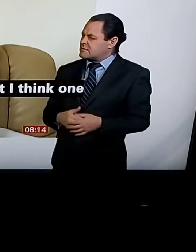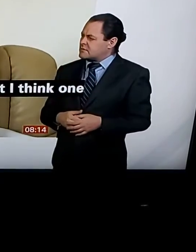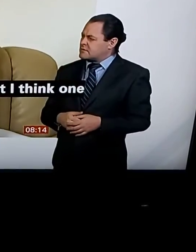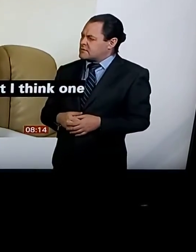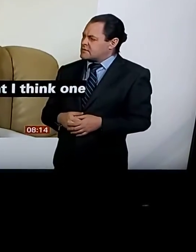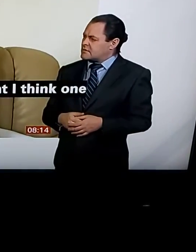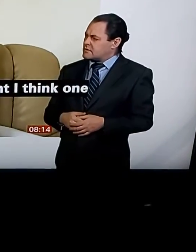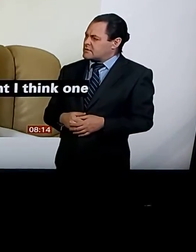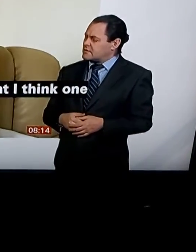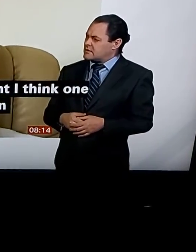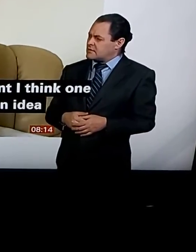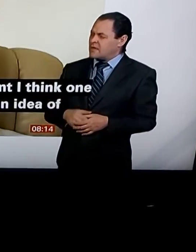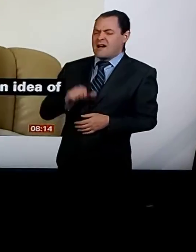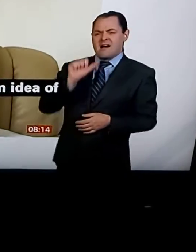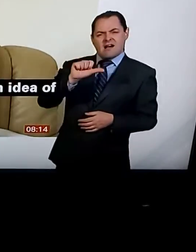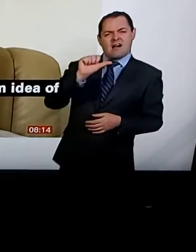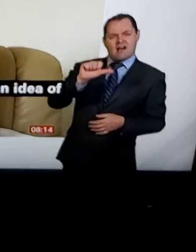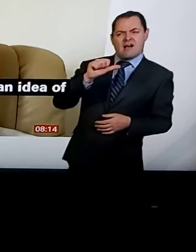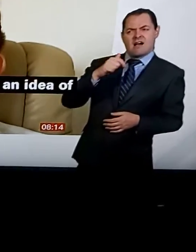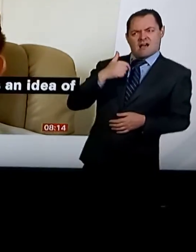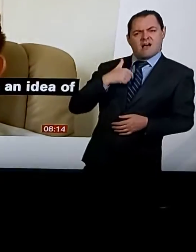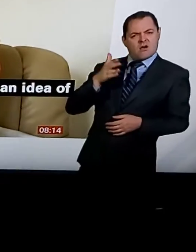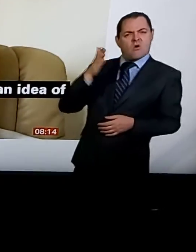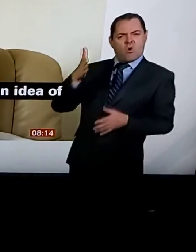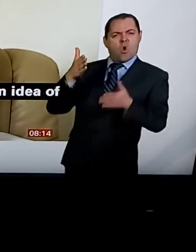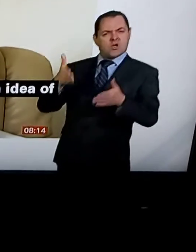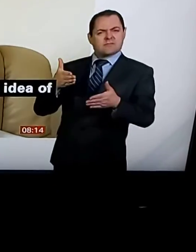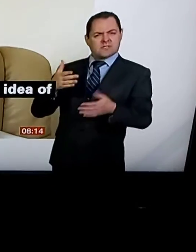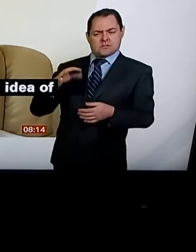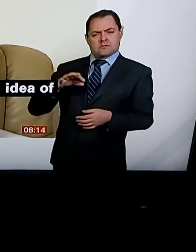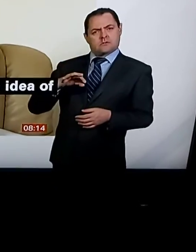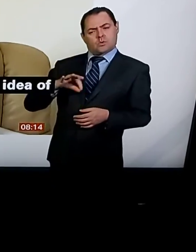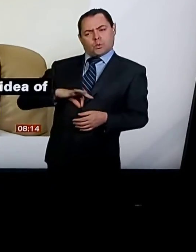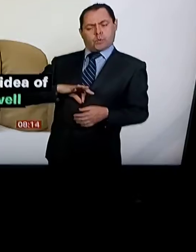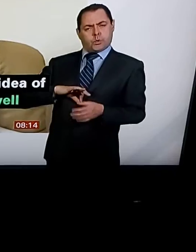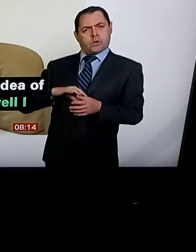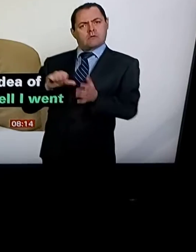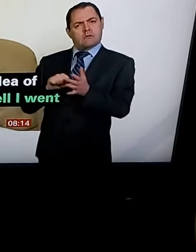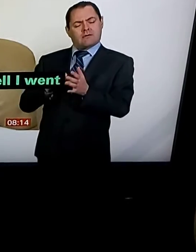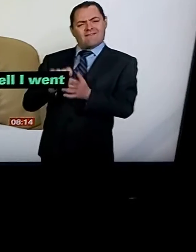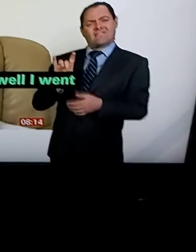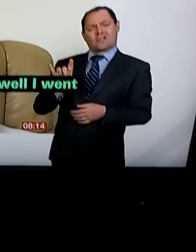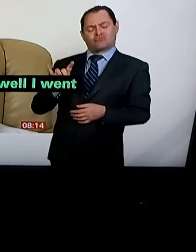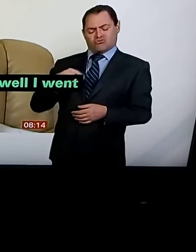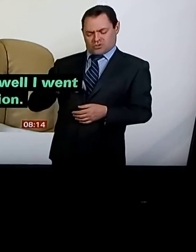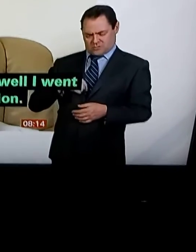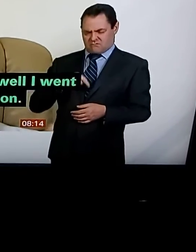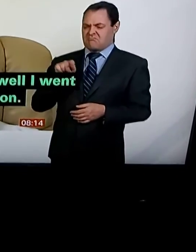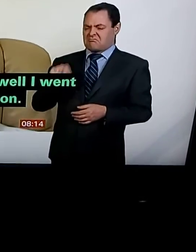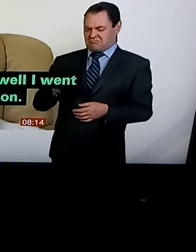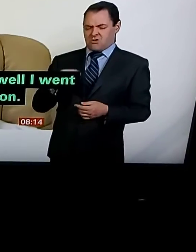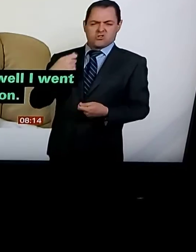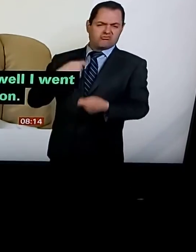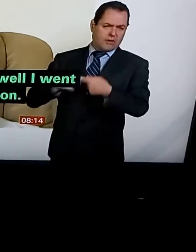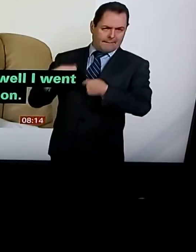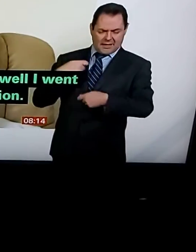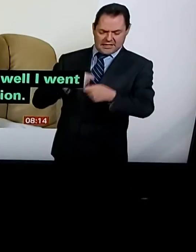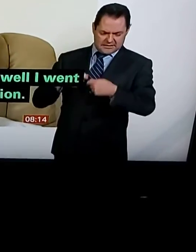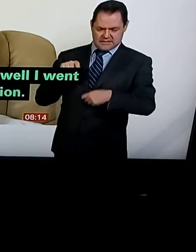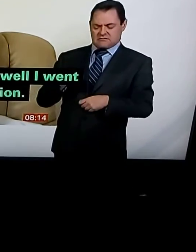experience. Yeah, well, I went in with a urine infection. And while I was being treated for